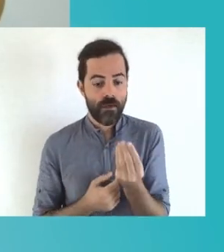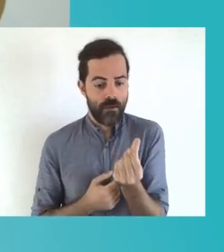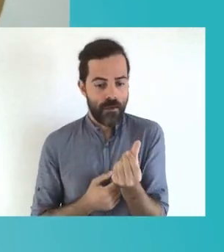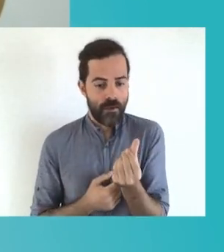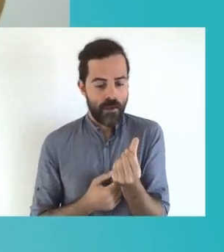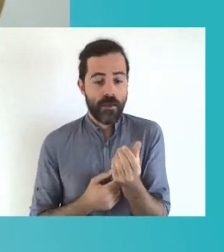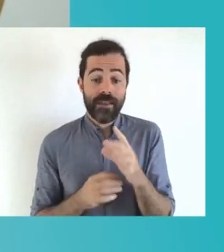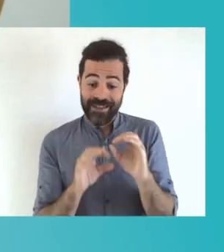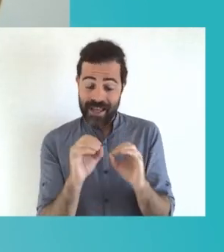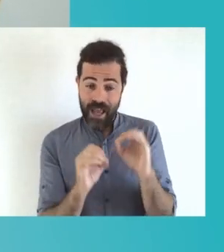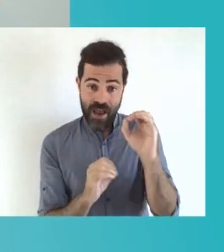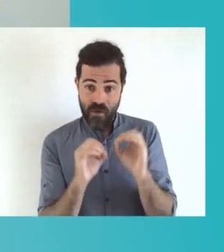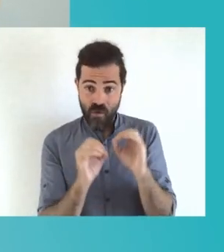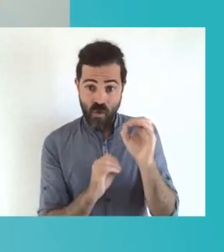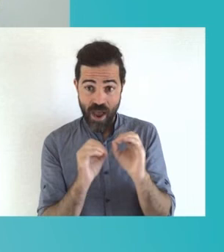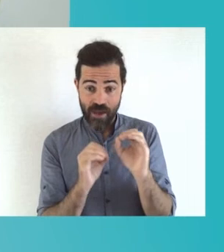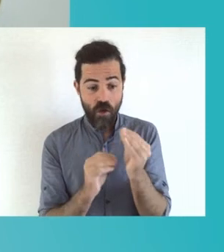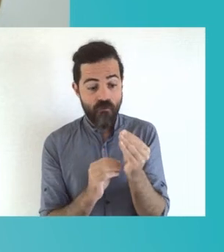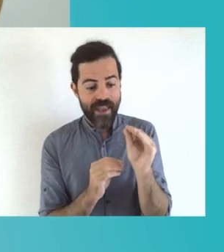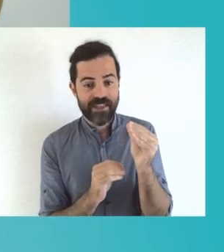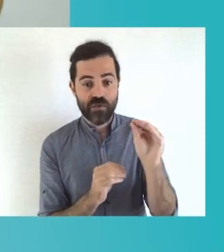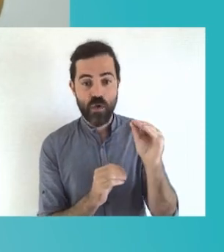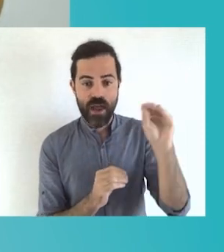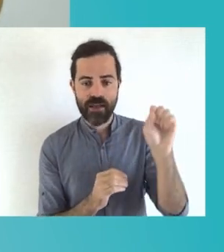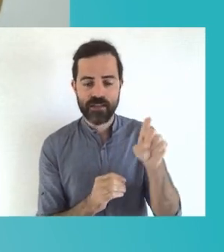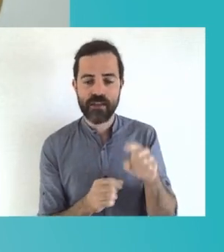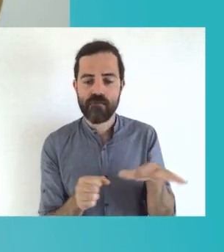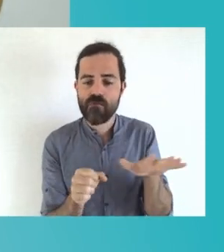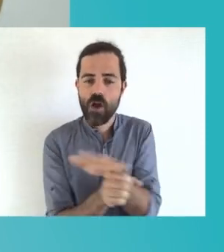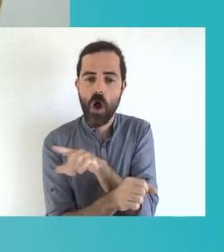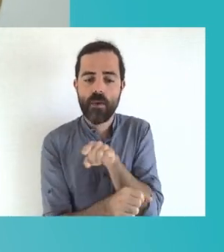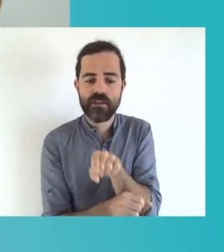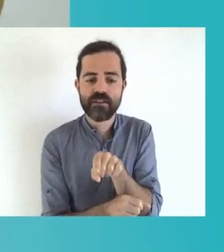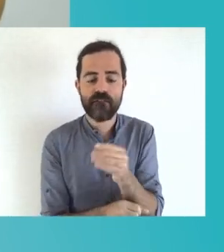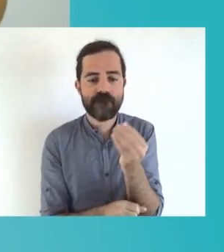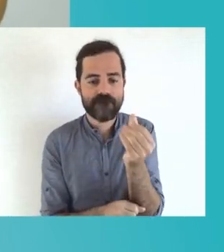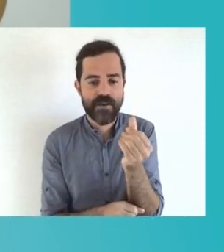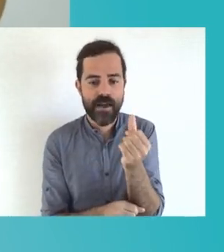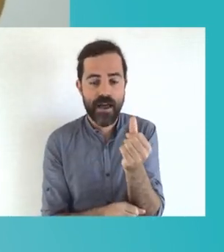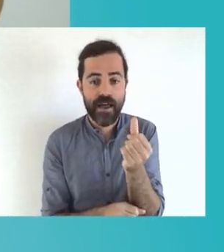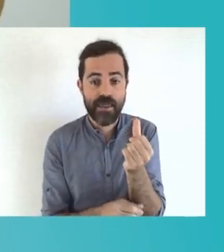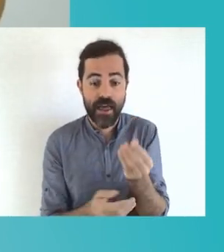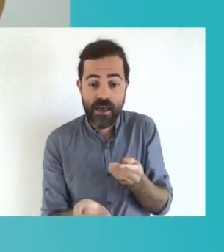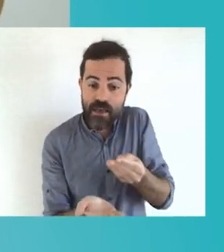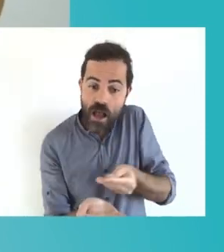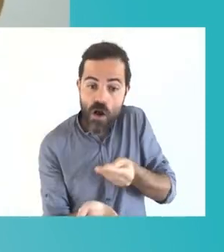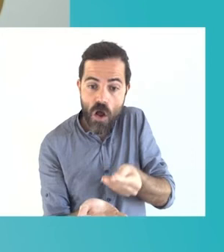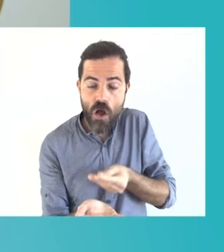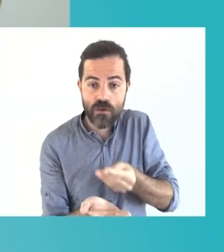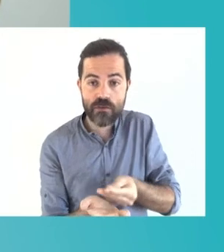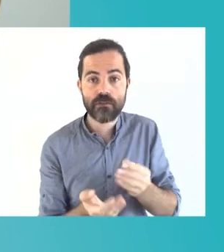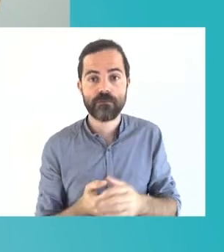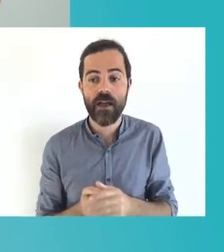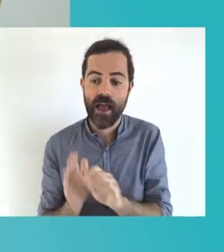costs, a rate of interest that covers financial costs, and a rental management